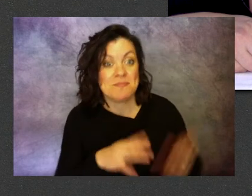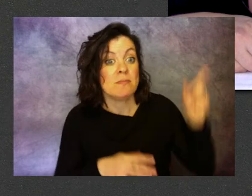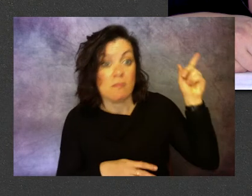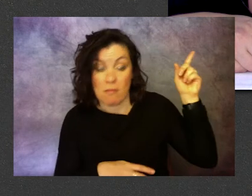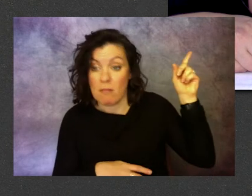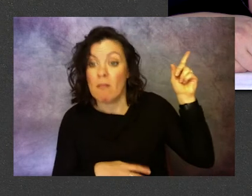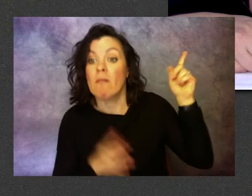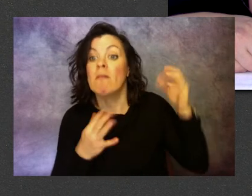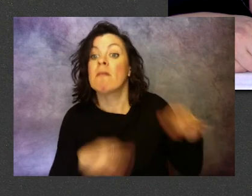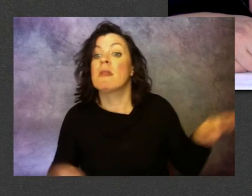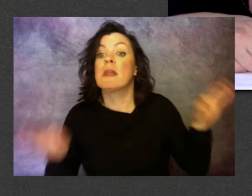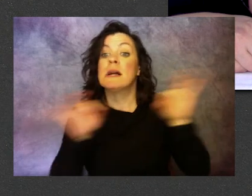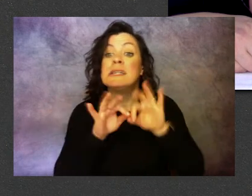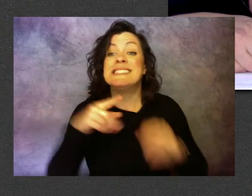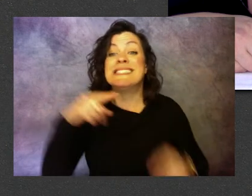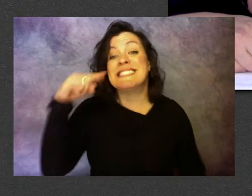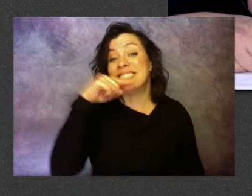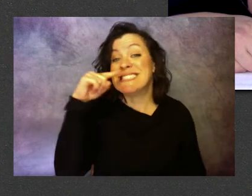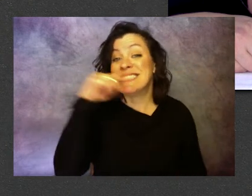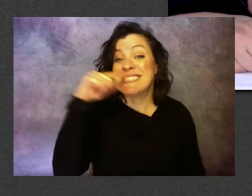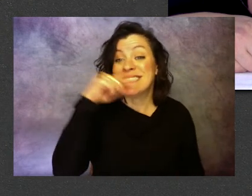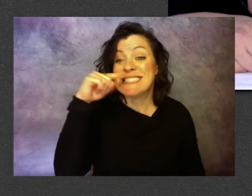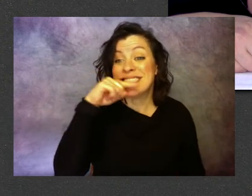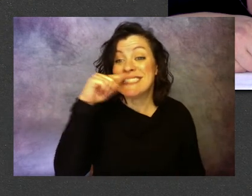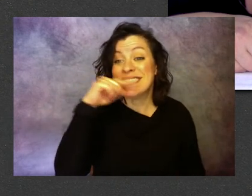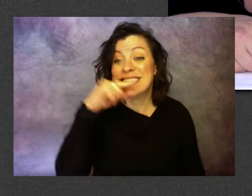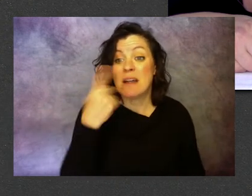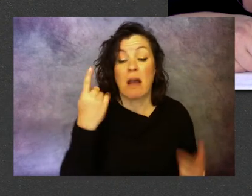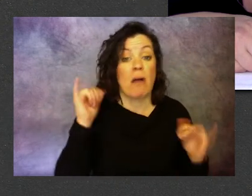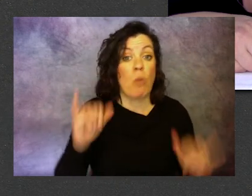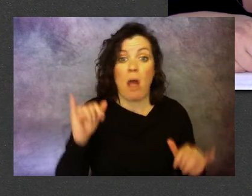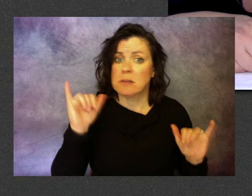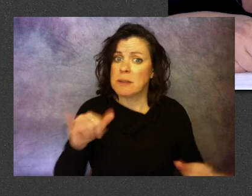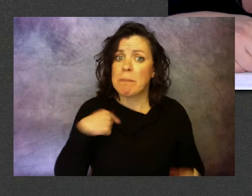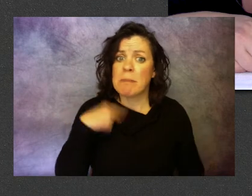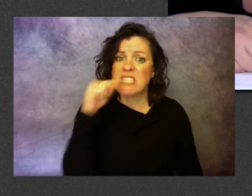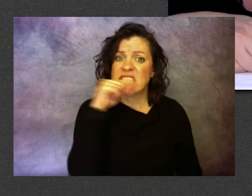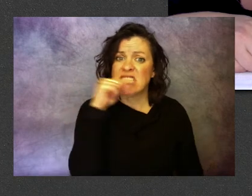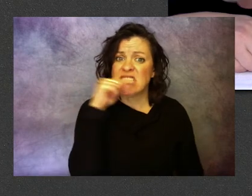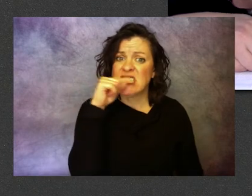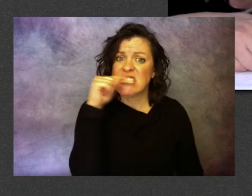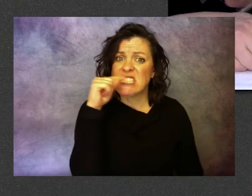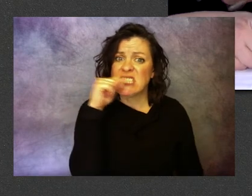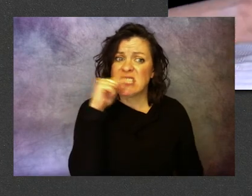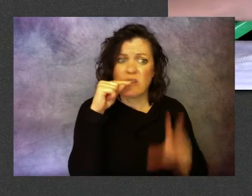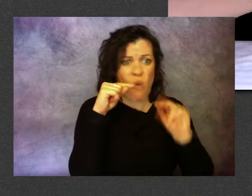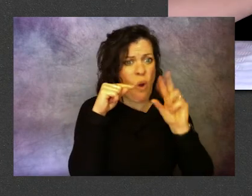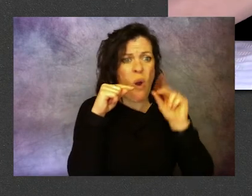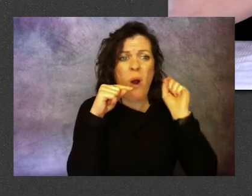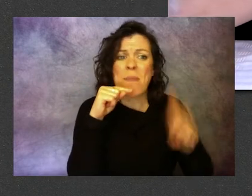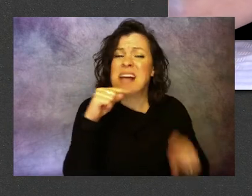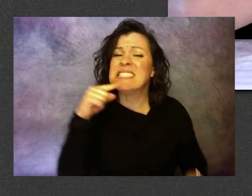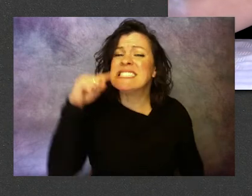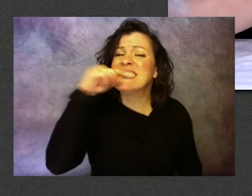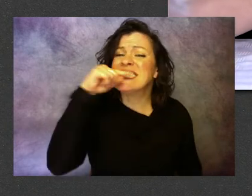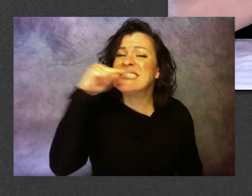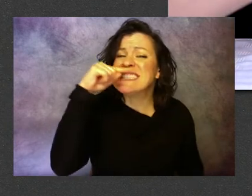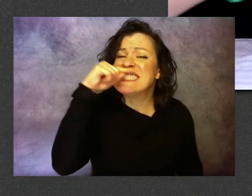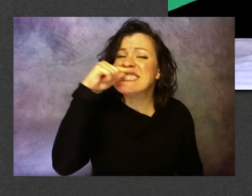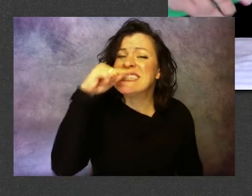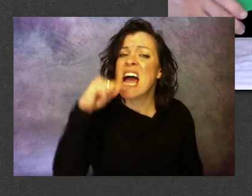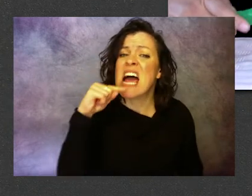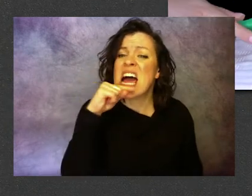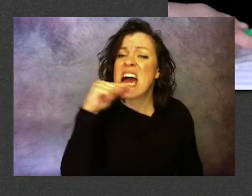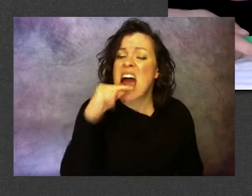sure that you don't just brush in one spot. You have to brush all around your teeth. So you want to brush your teeth on